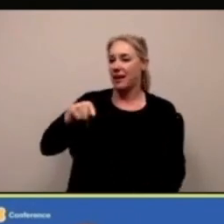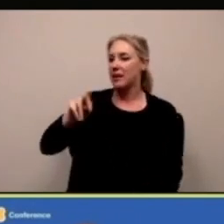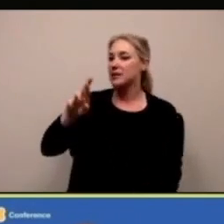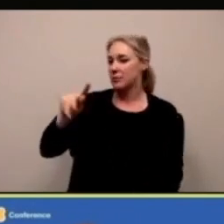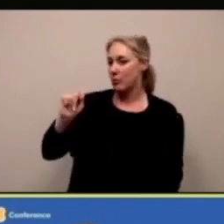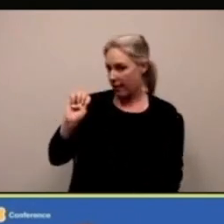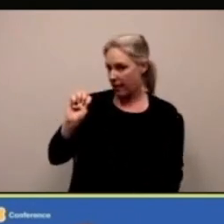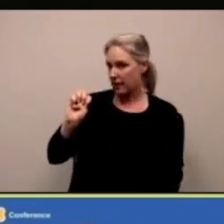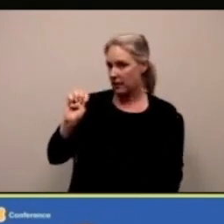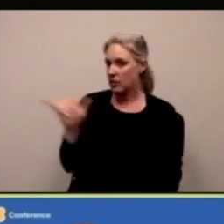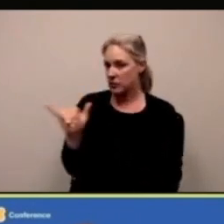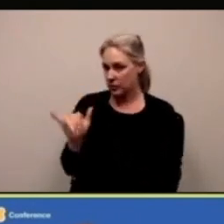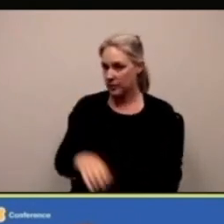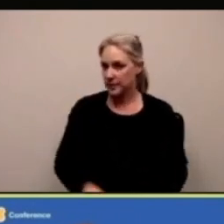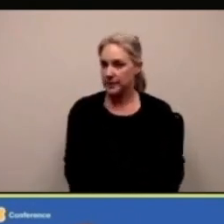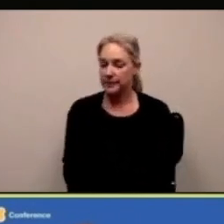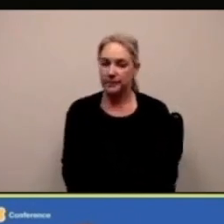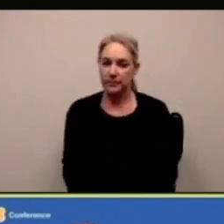myself.